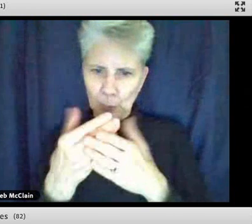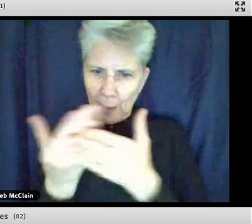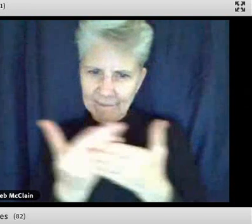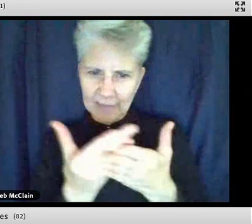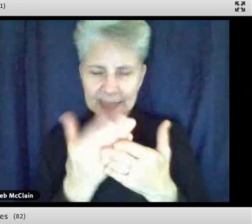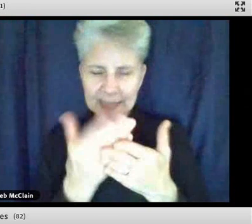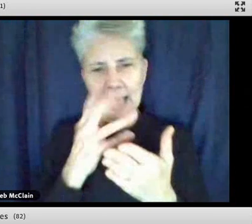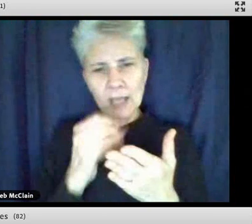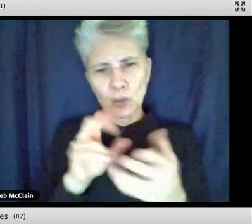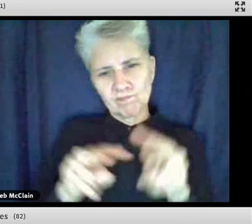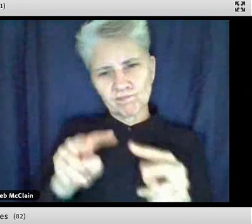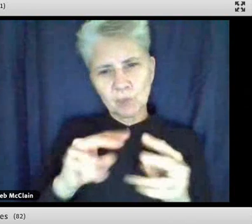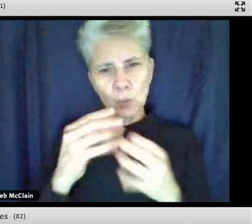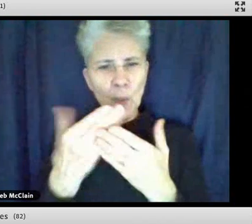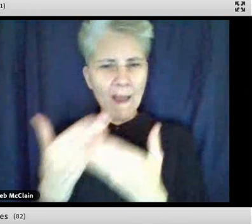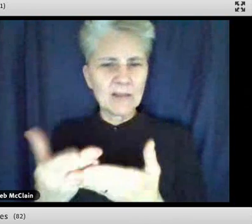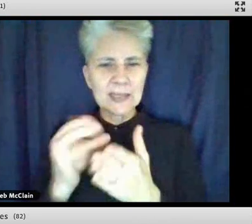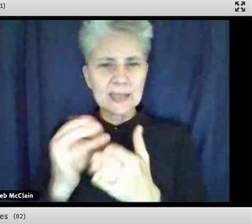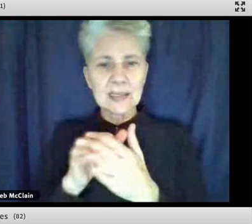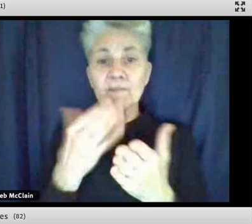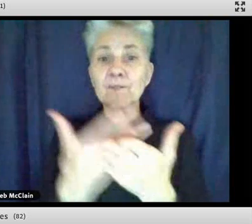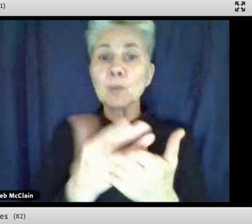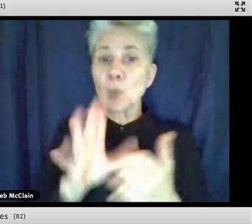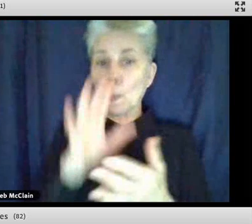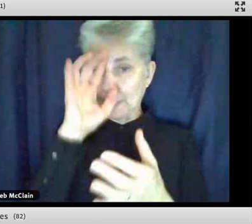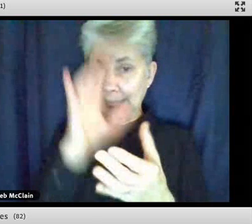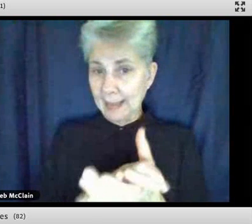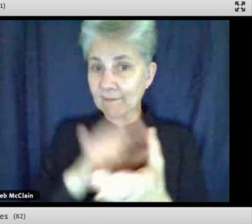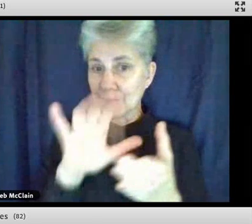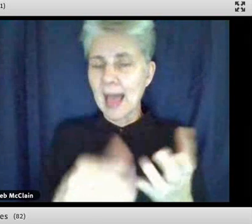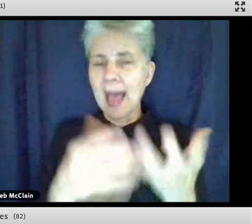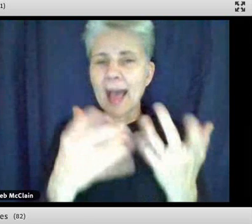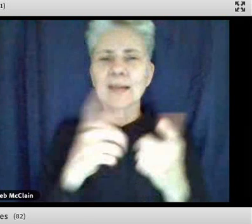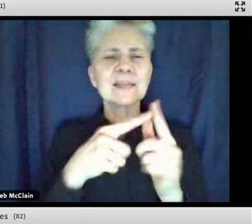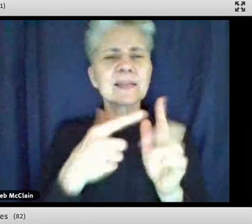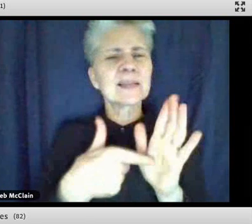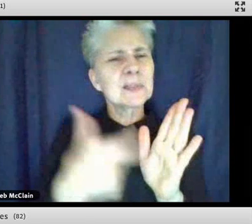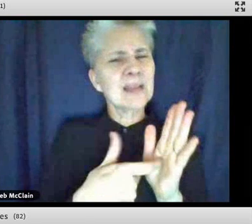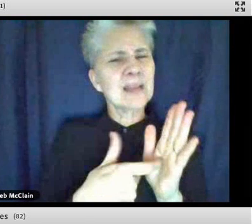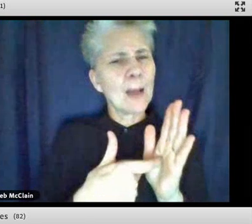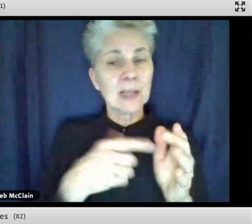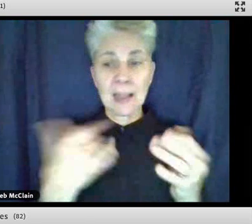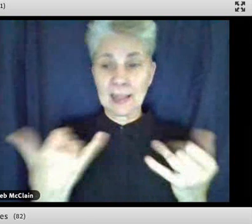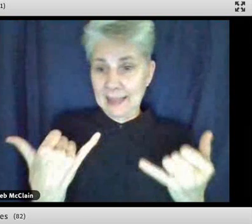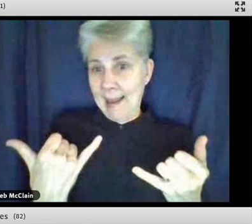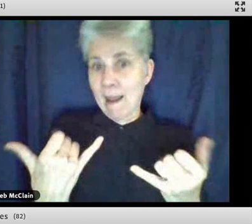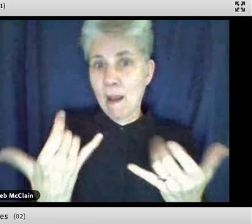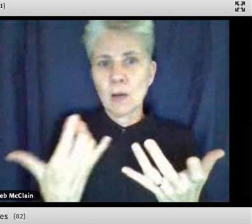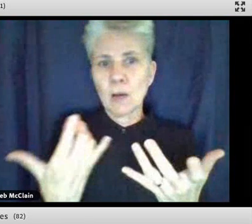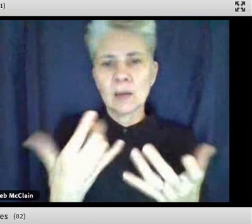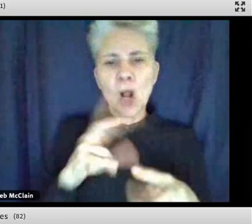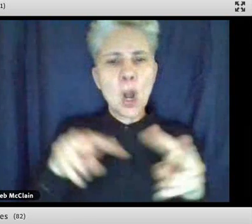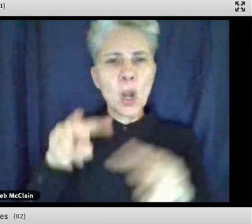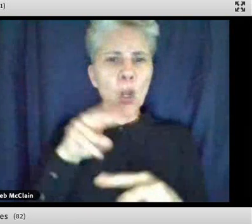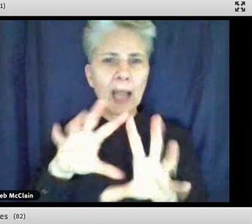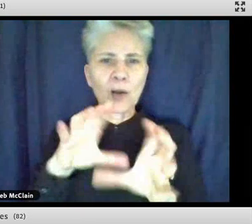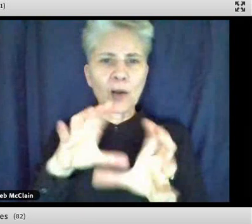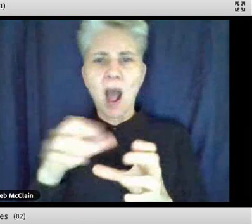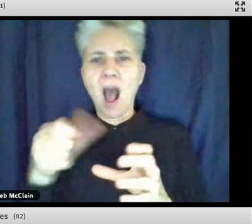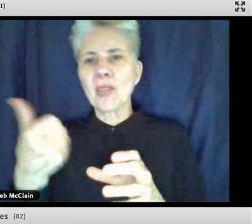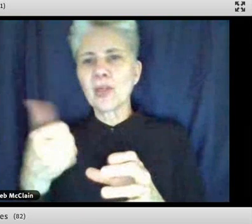look for new evidence that confirms your belief. And sometimes in times like this, it's really important to look at multiple news sources, not a